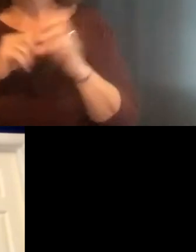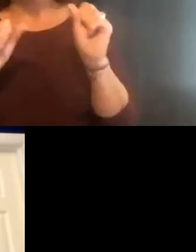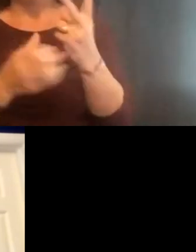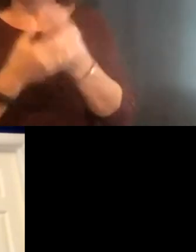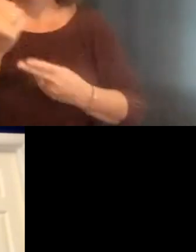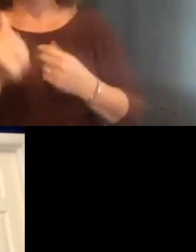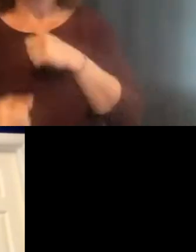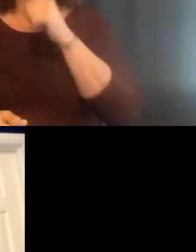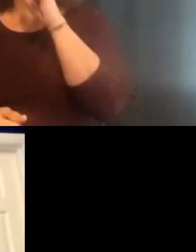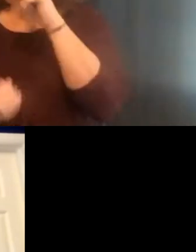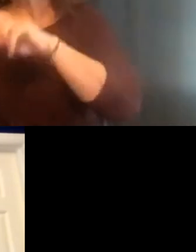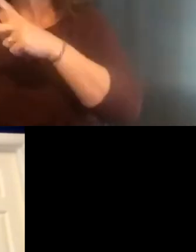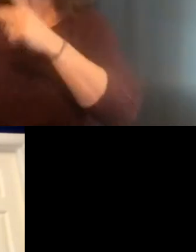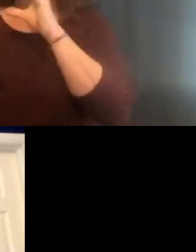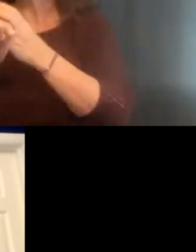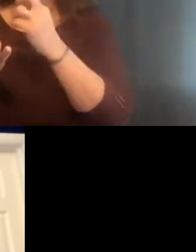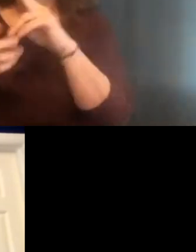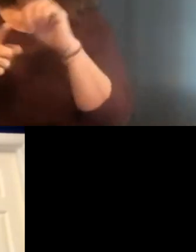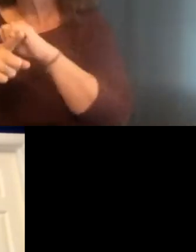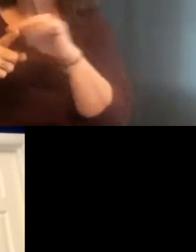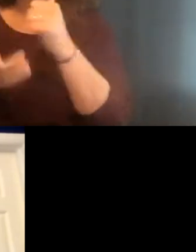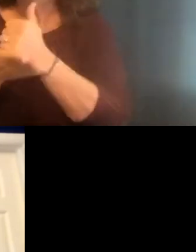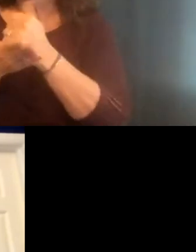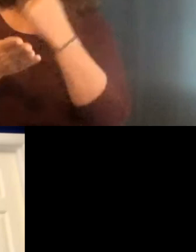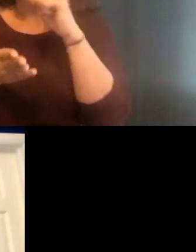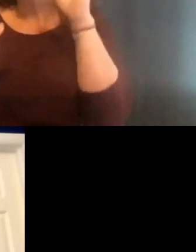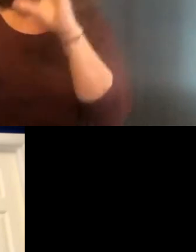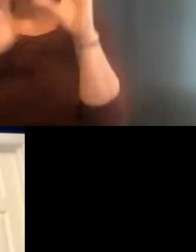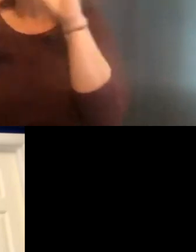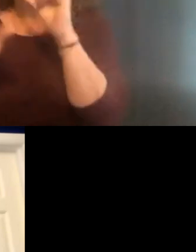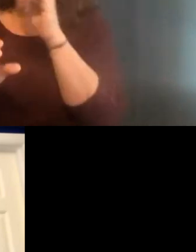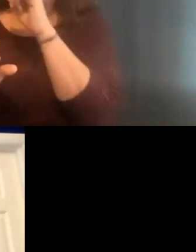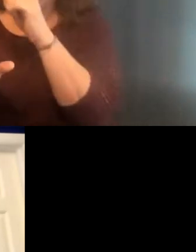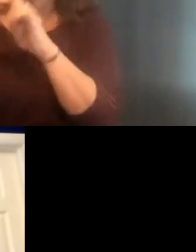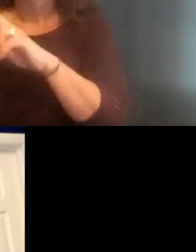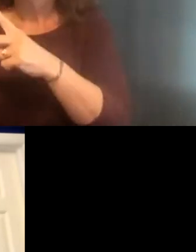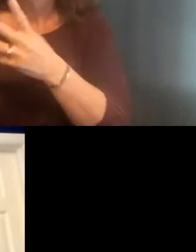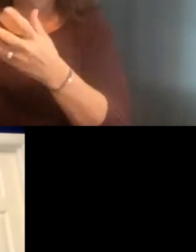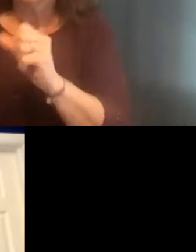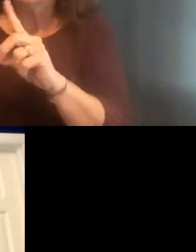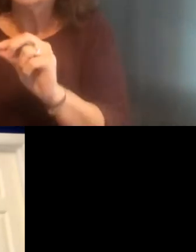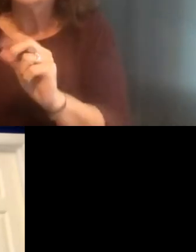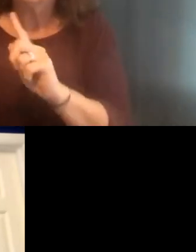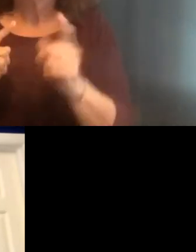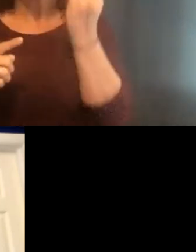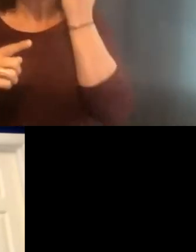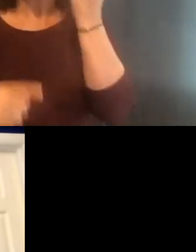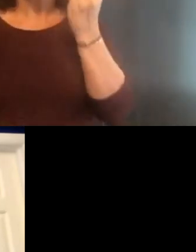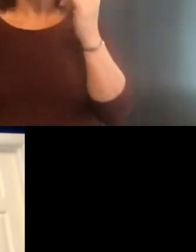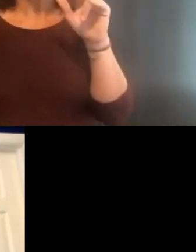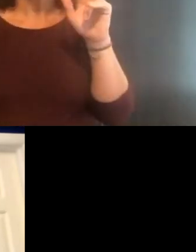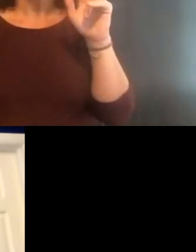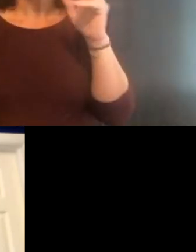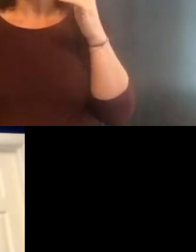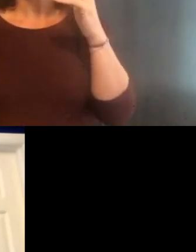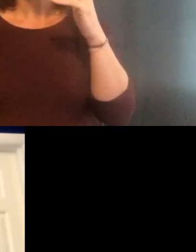rehearsal therapy for insomnia, but I don't know if that's a thing. But in general, people who have nightmares, if you treat them with